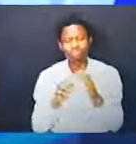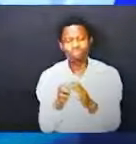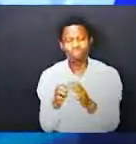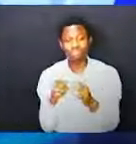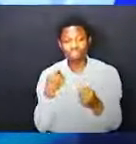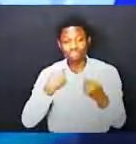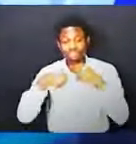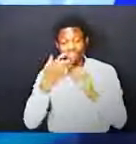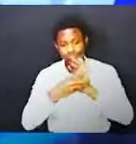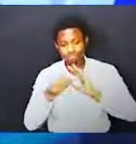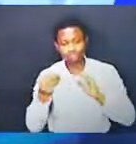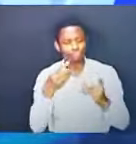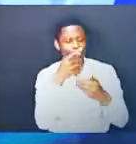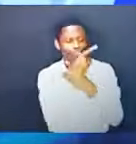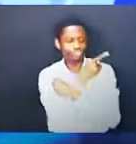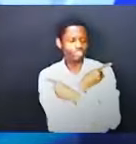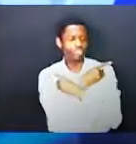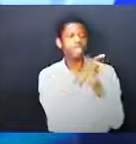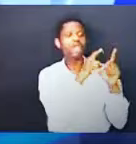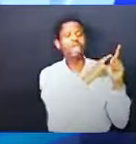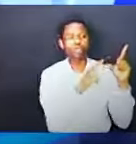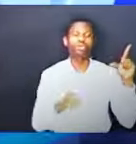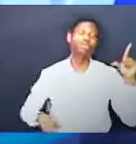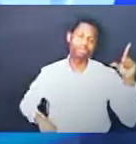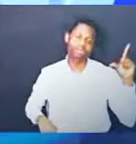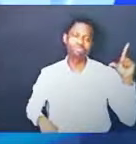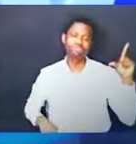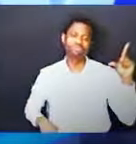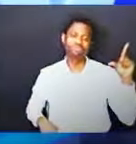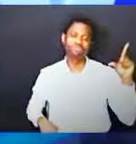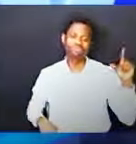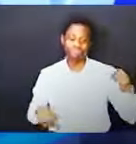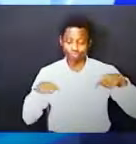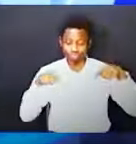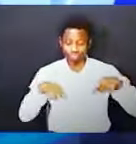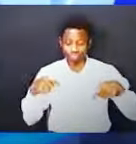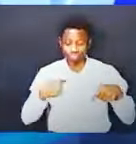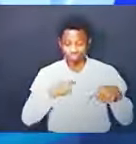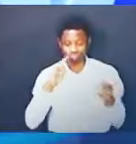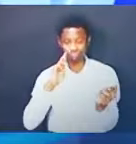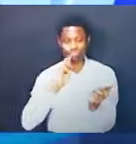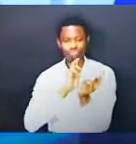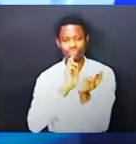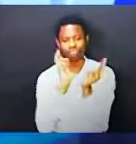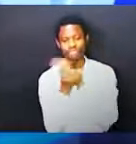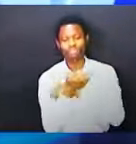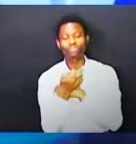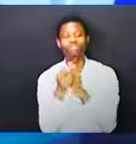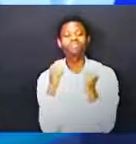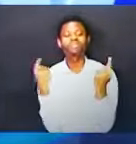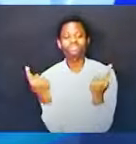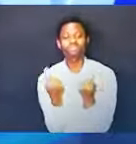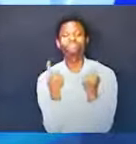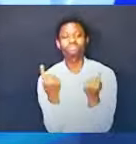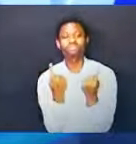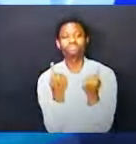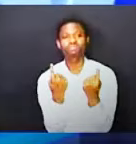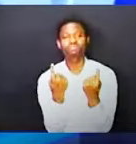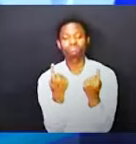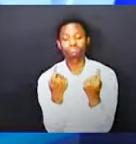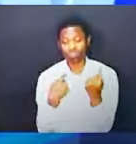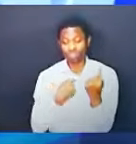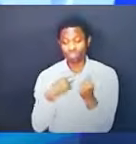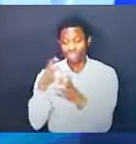dear Lord, today I repent of my sins. And I